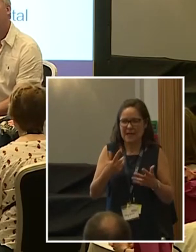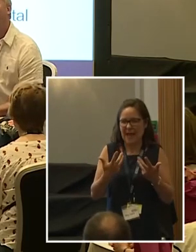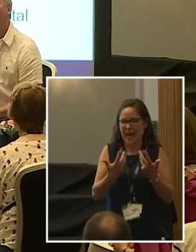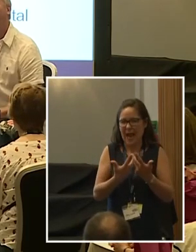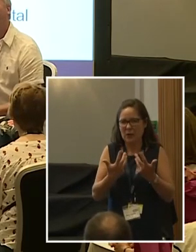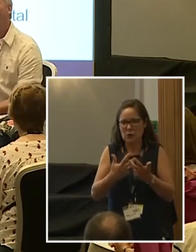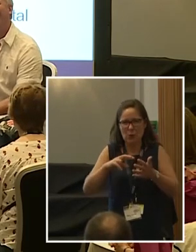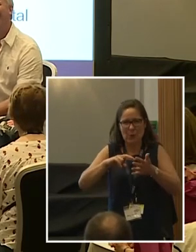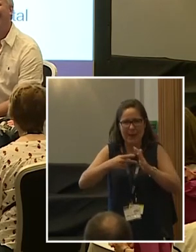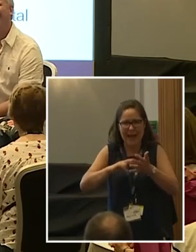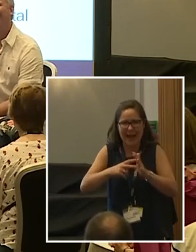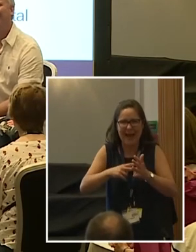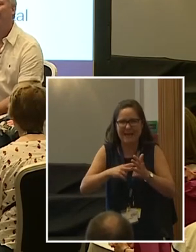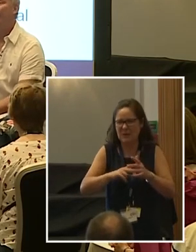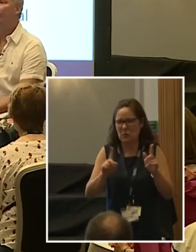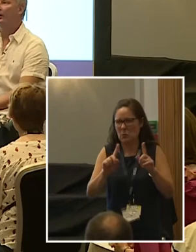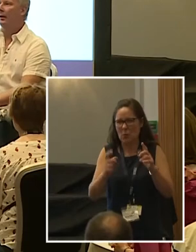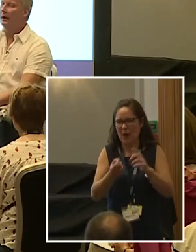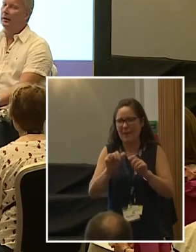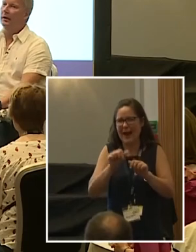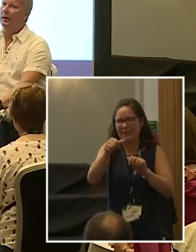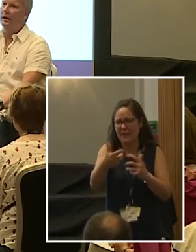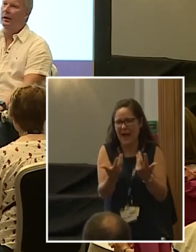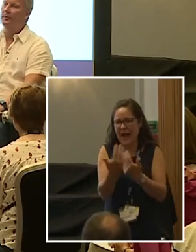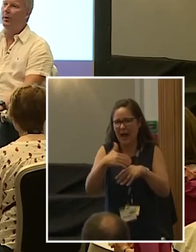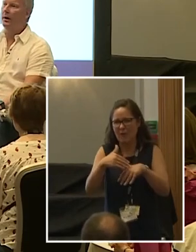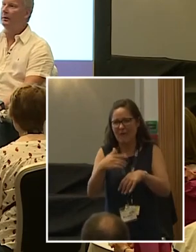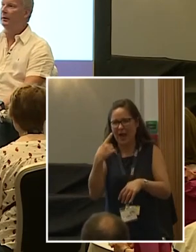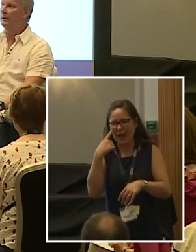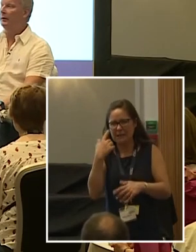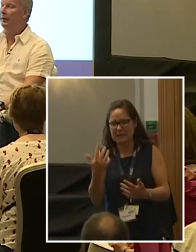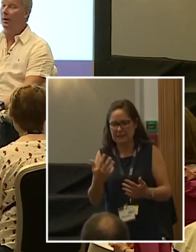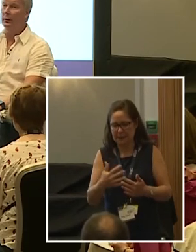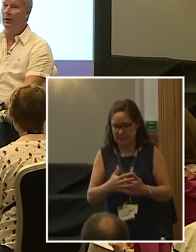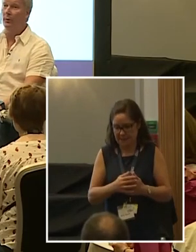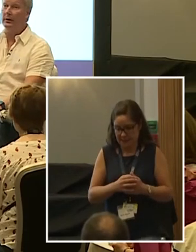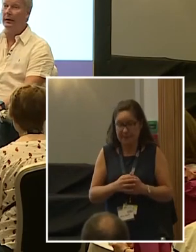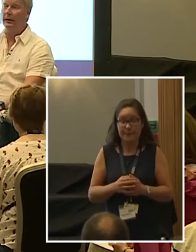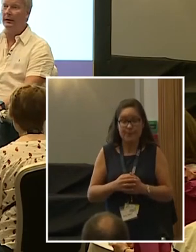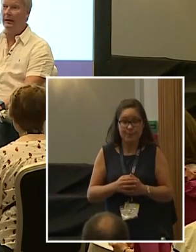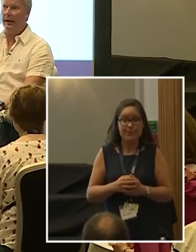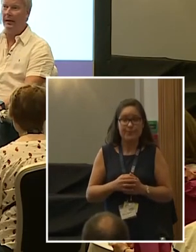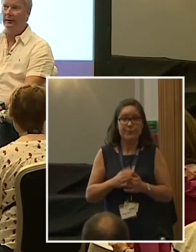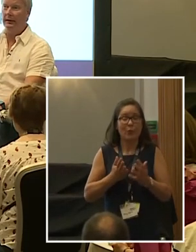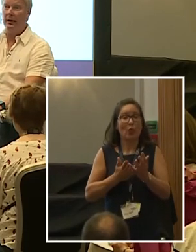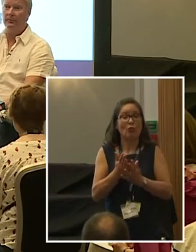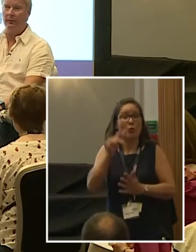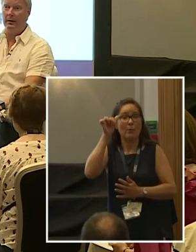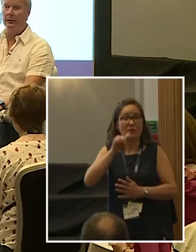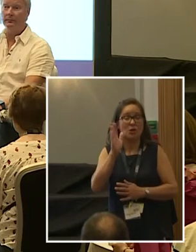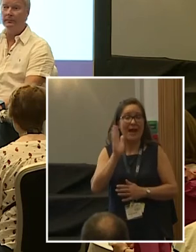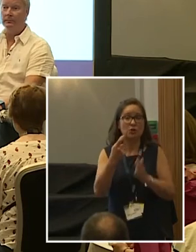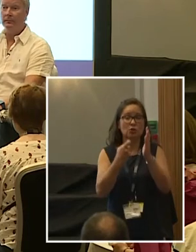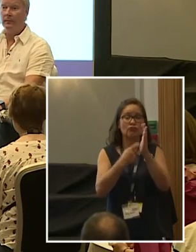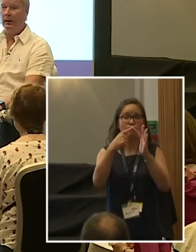to know a little bit more about why that was and how it affected your vision. As part of the operation, they had to detach my